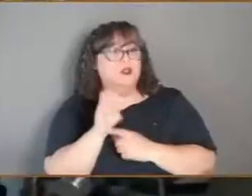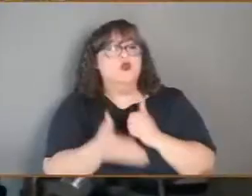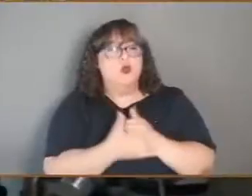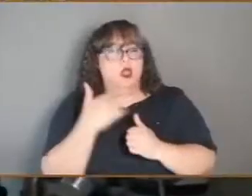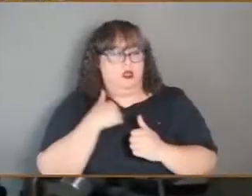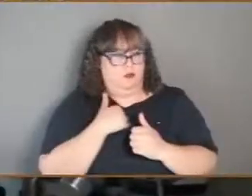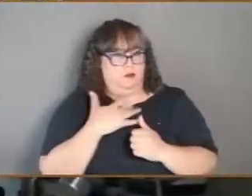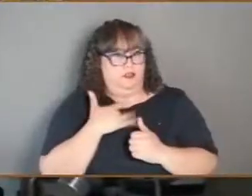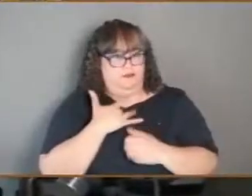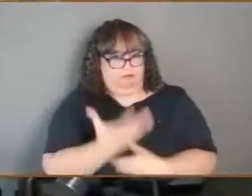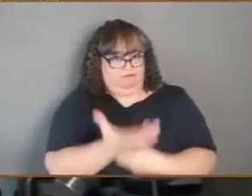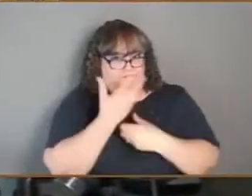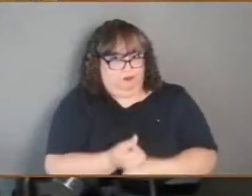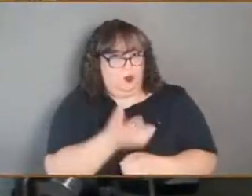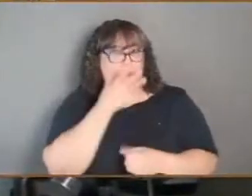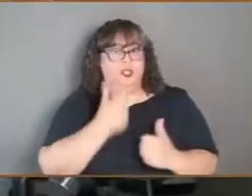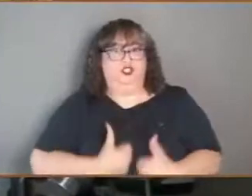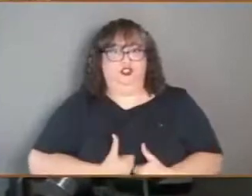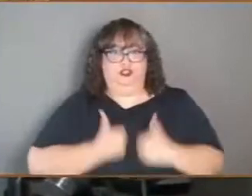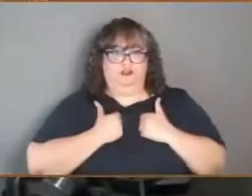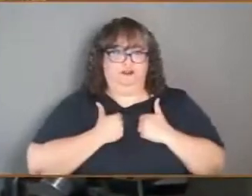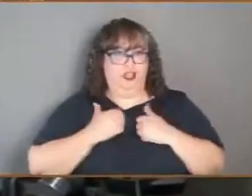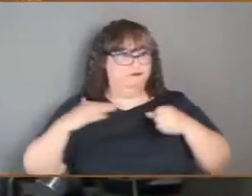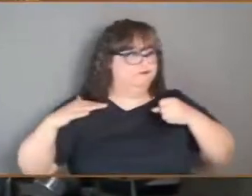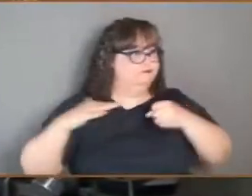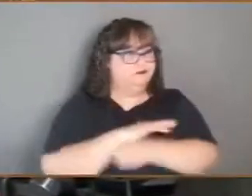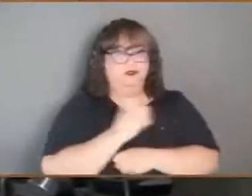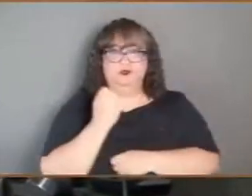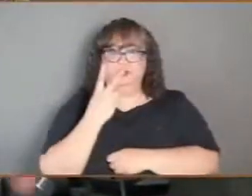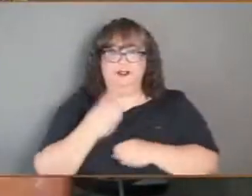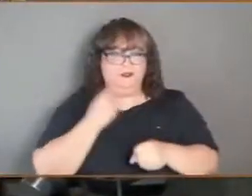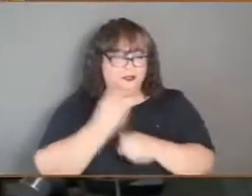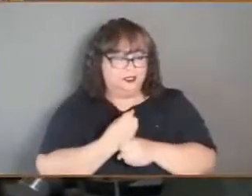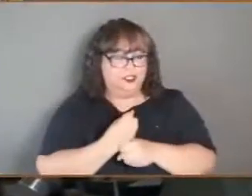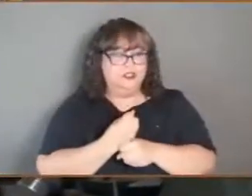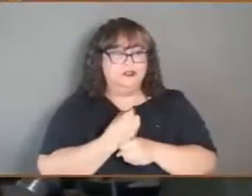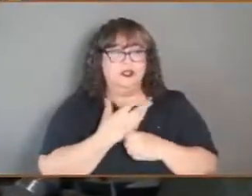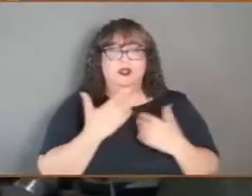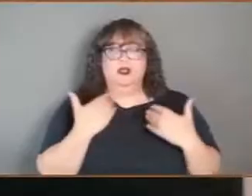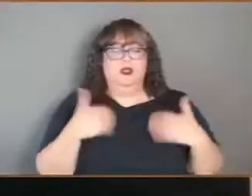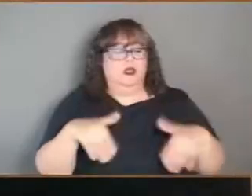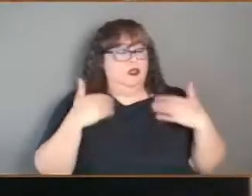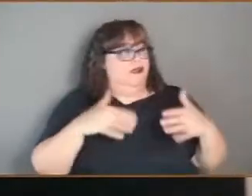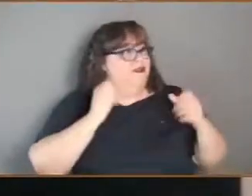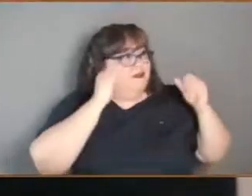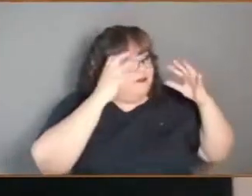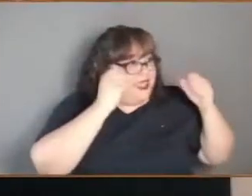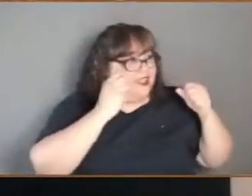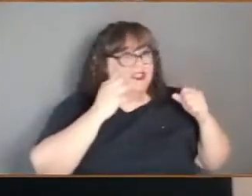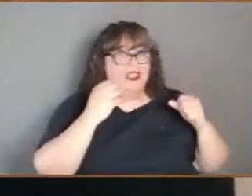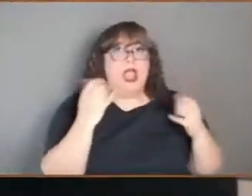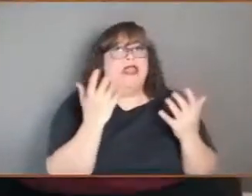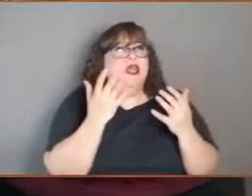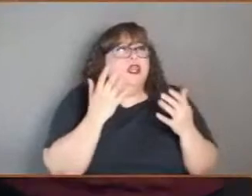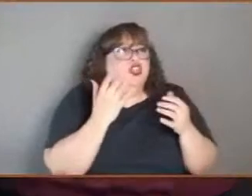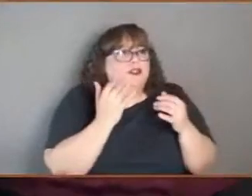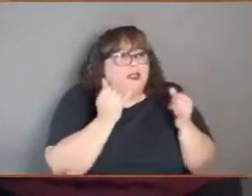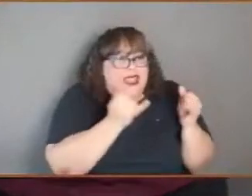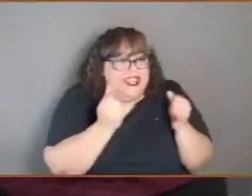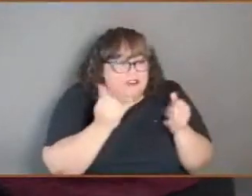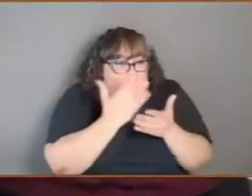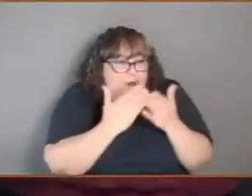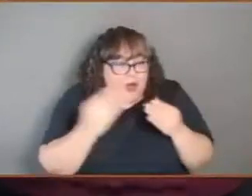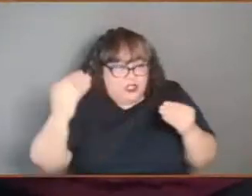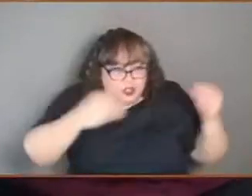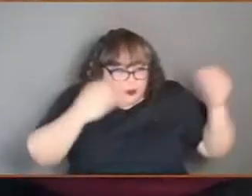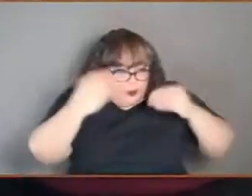mission. That's amazing. Yeah, and then also just the journey to get the spacecraft from all its individual parts assembled on the C-17 that you got to